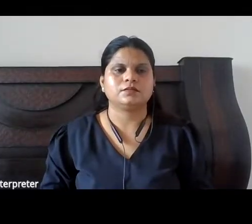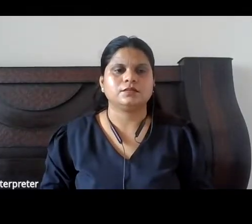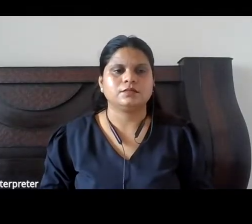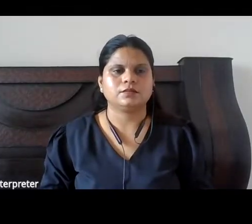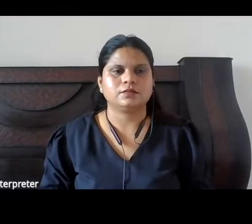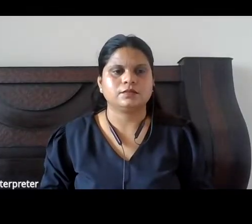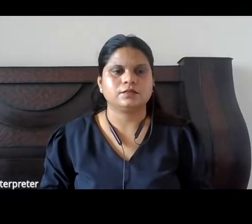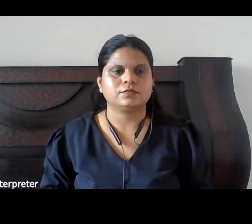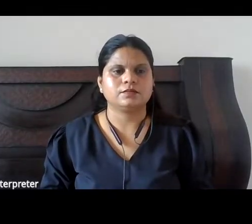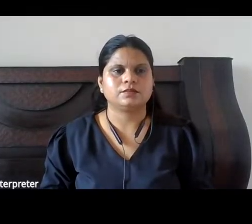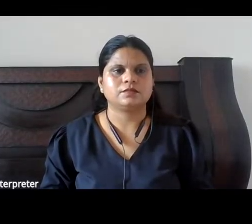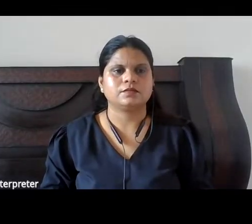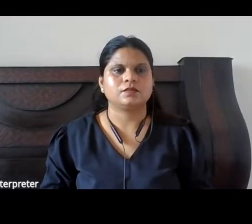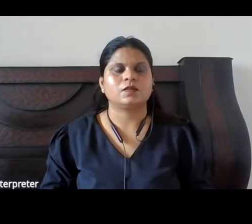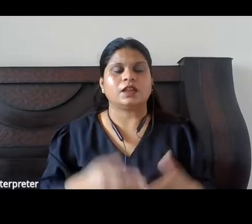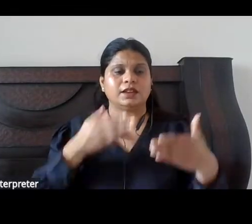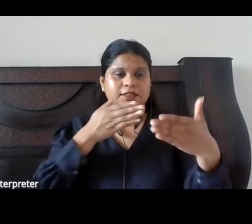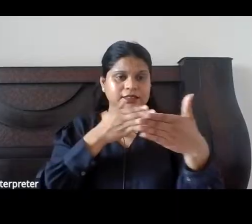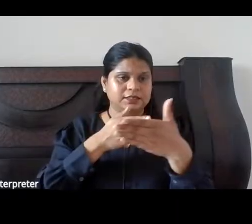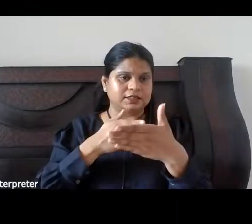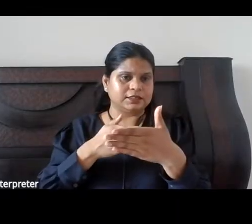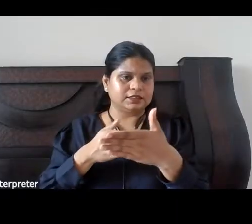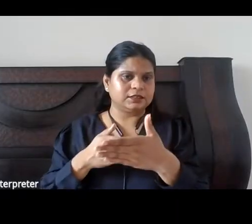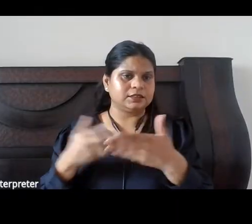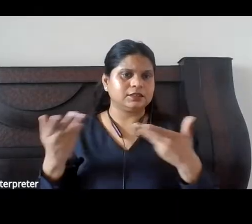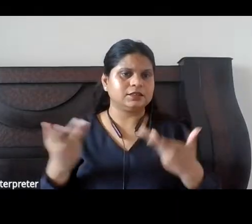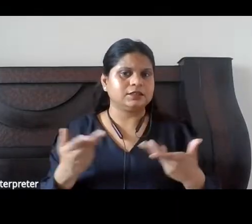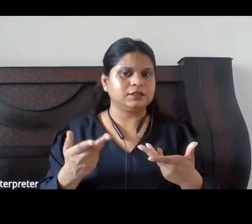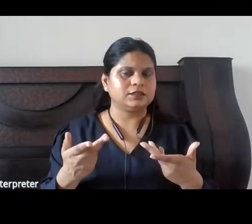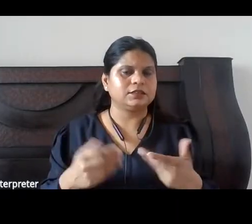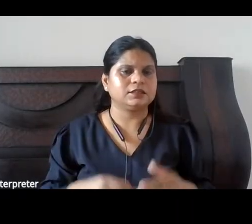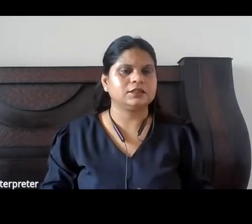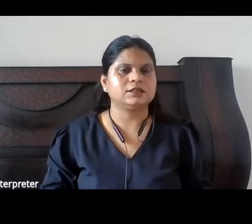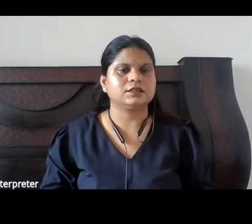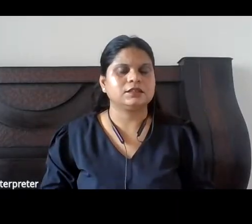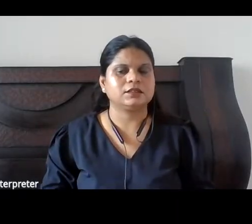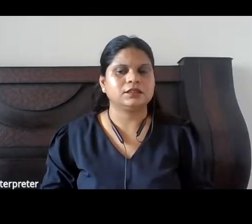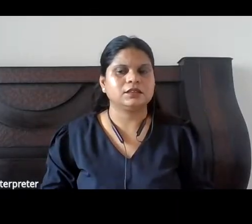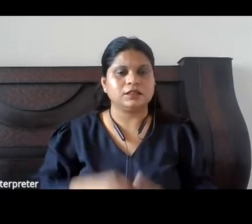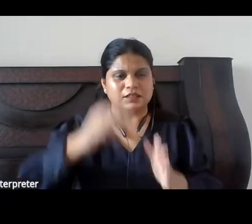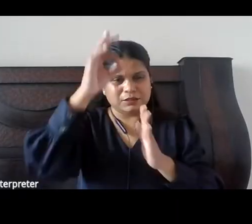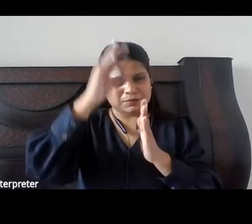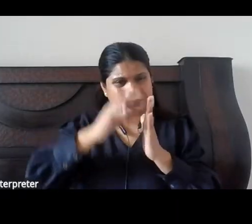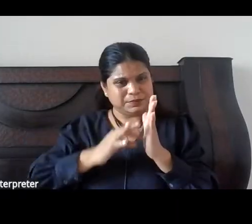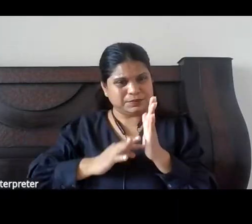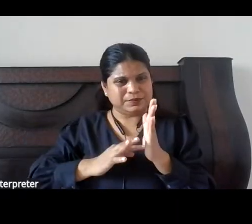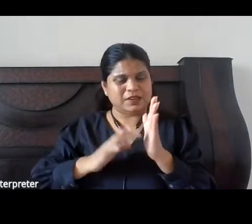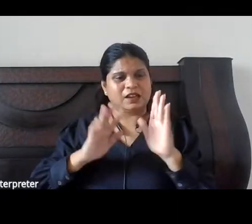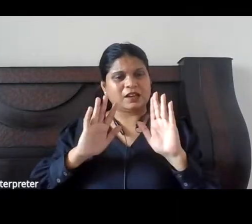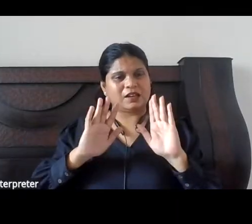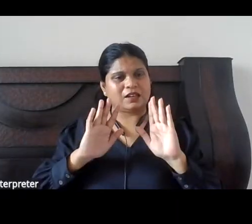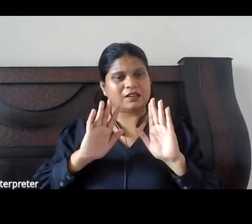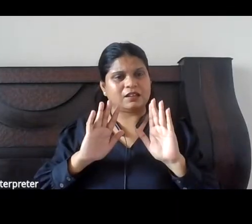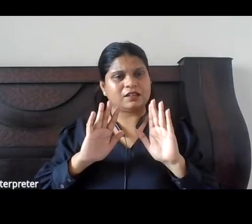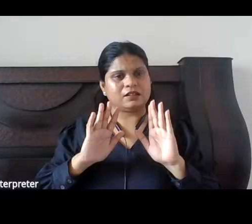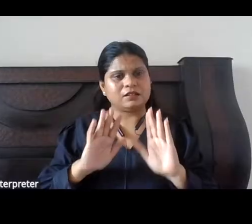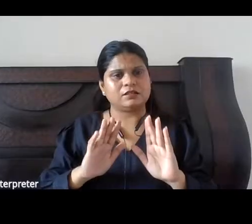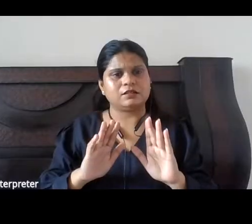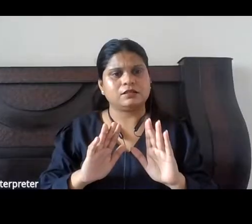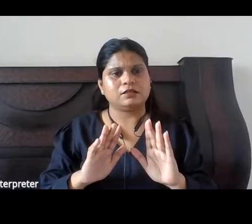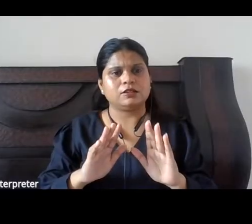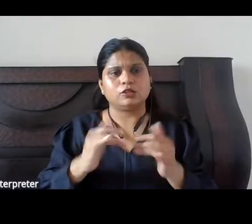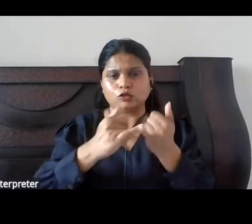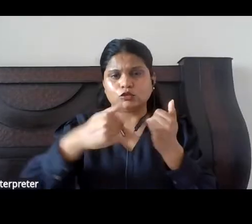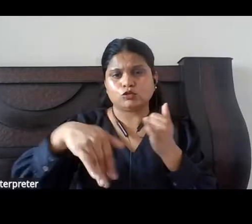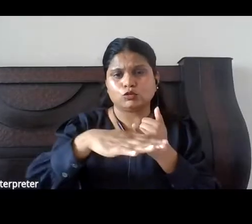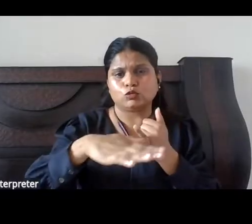the challenge was about the myth checkbox. It's deeply leprosy like is deeply entrenched in social stigma,